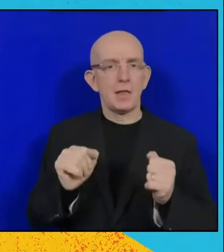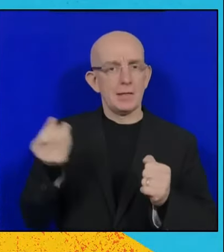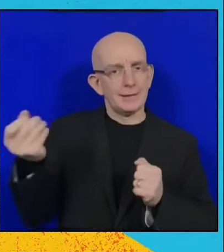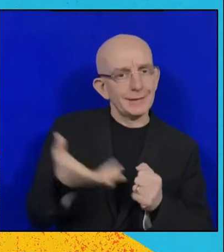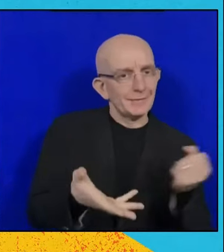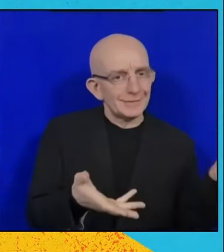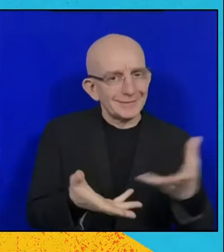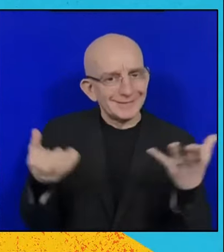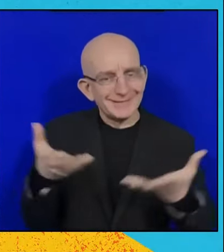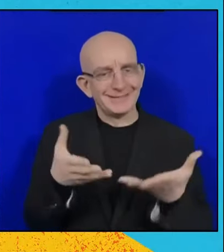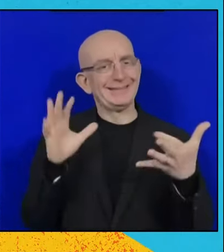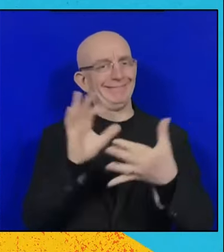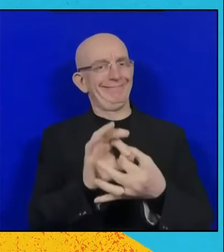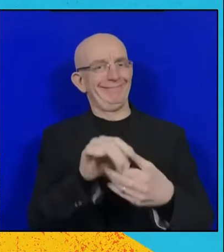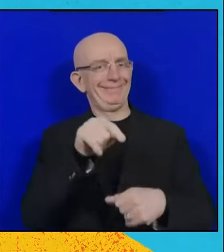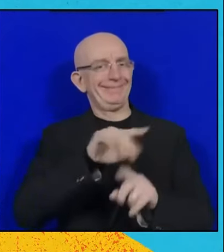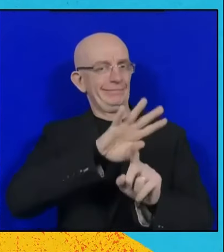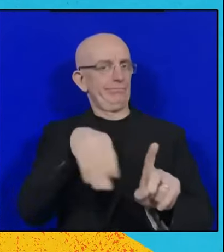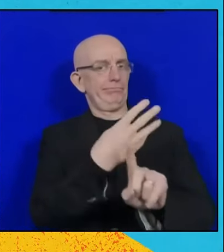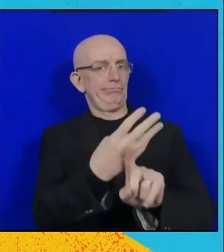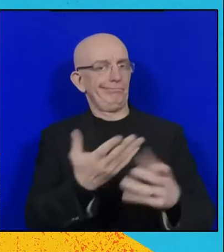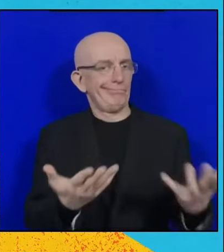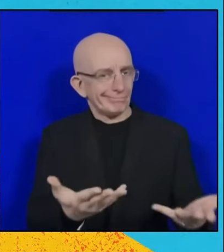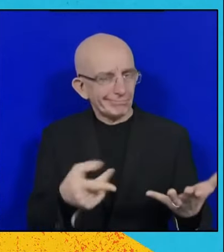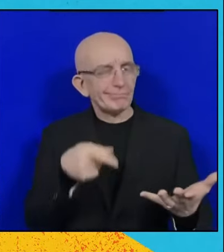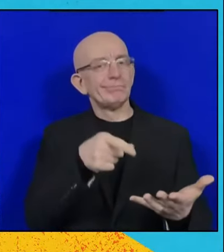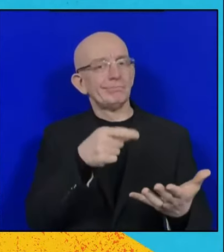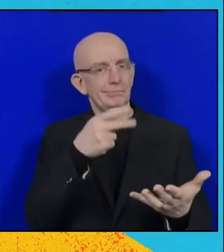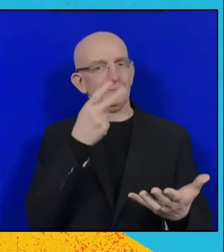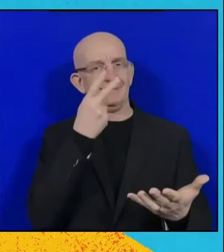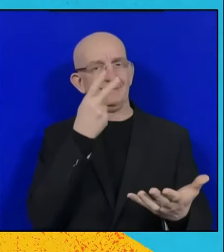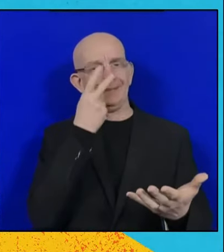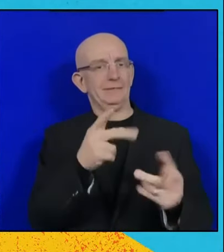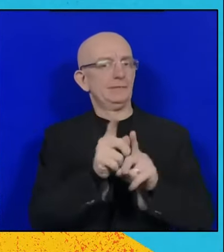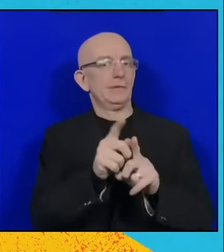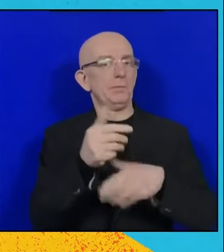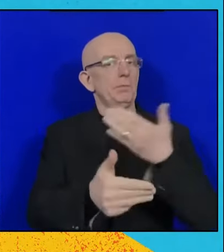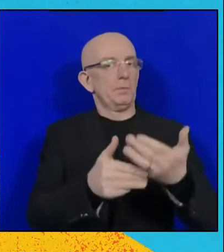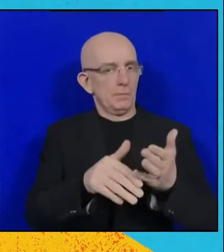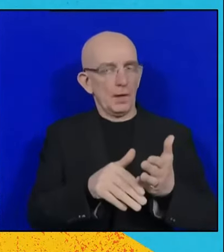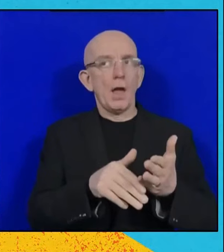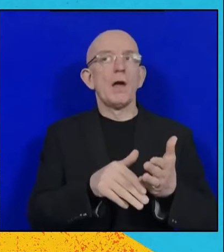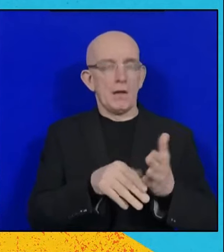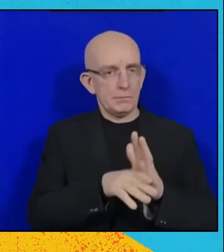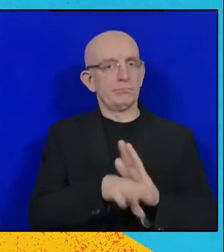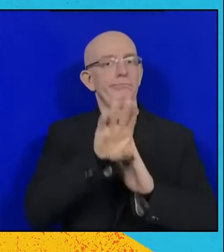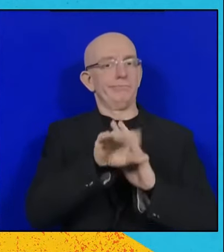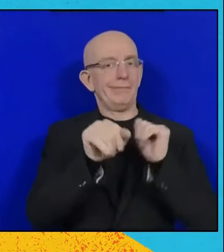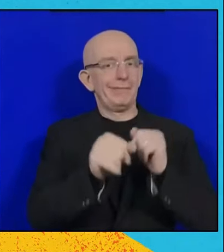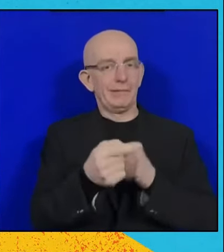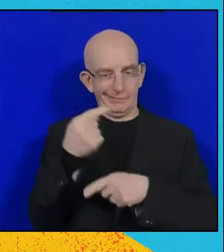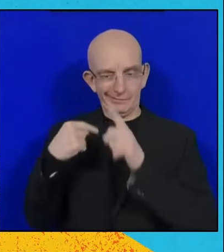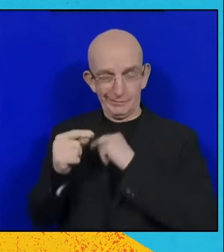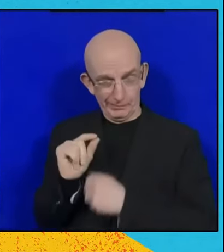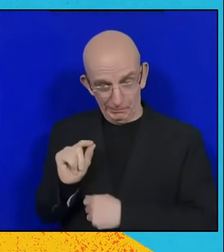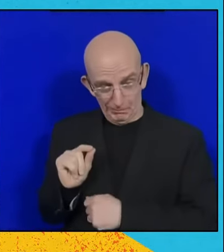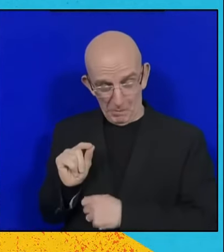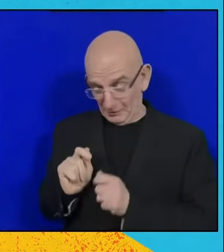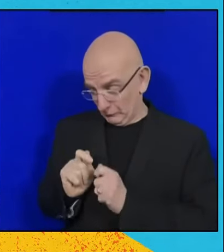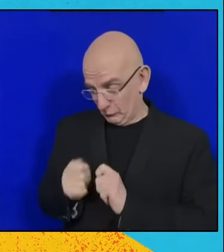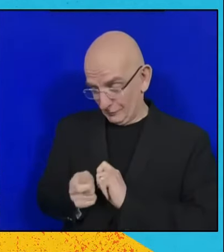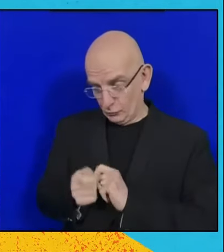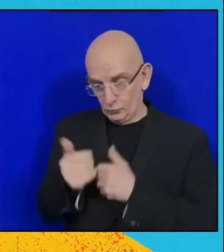maker can be quite small. Problem is also a chance where we can make change happen. Where there are social problems, there